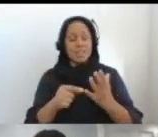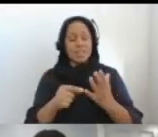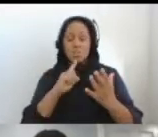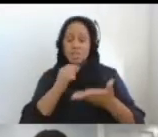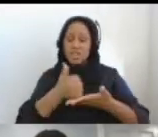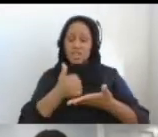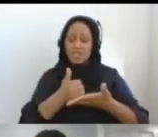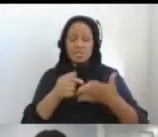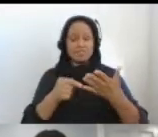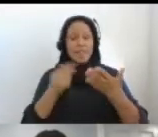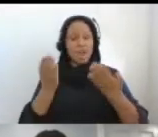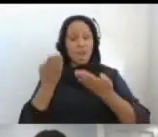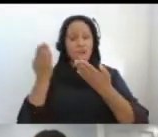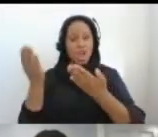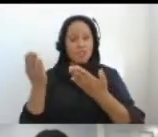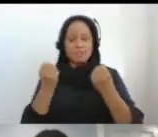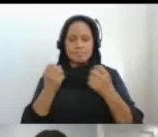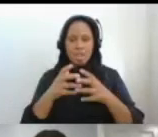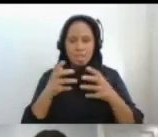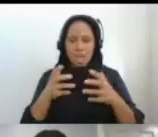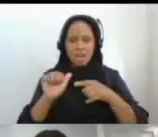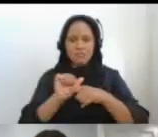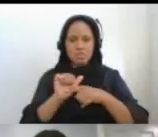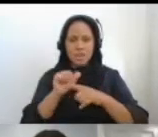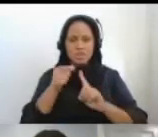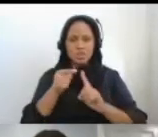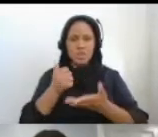said, offer a lot of training to help brokers and FIs.